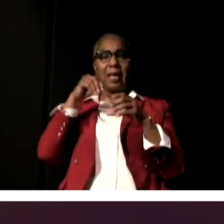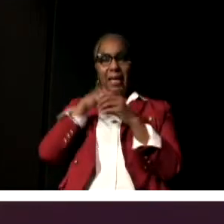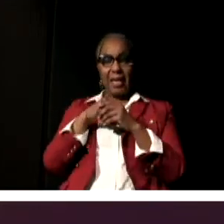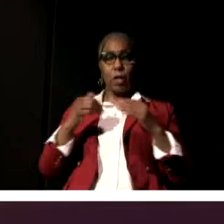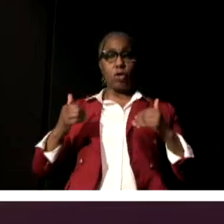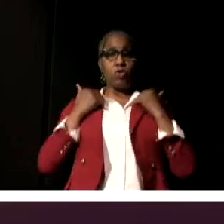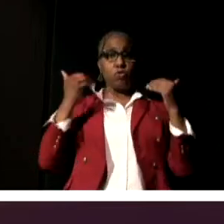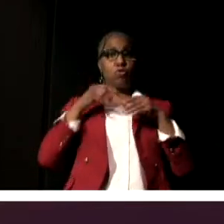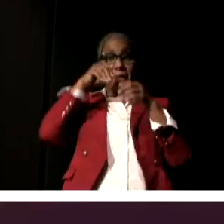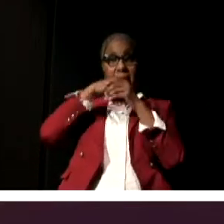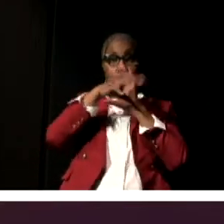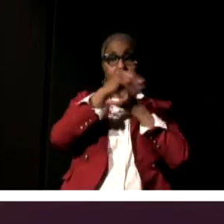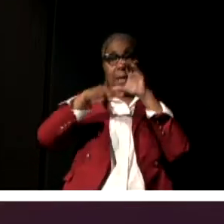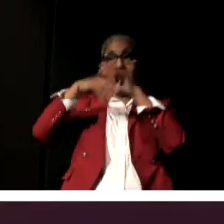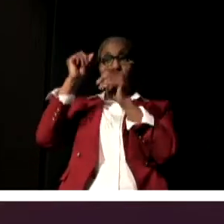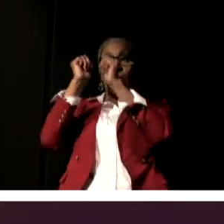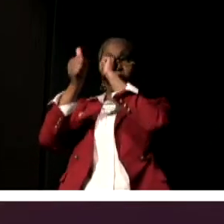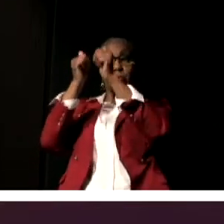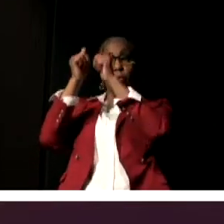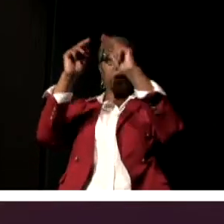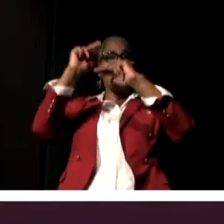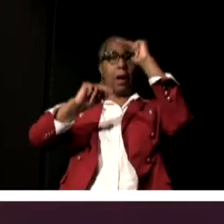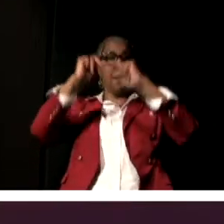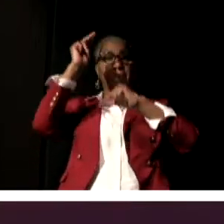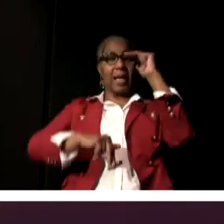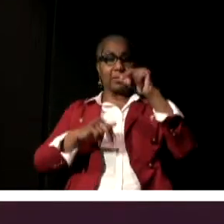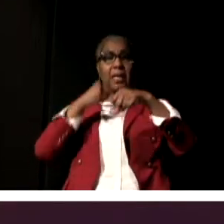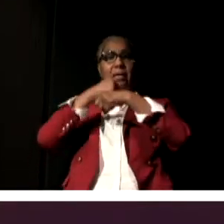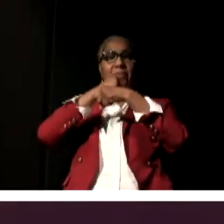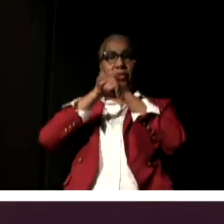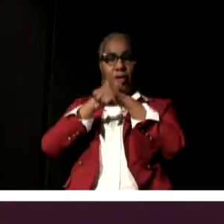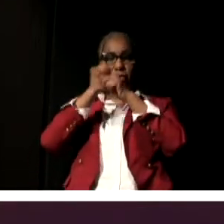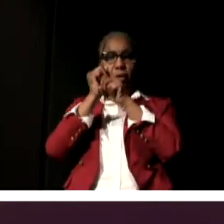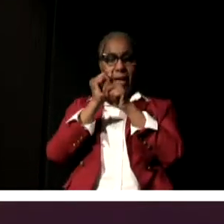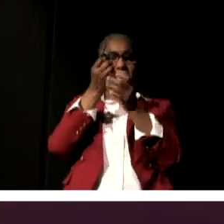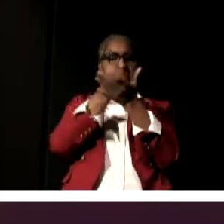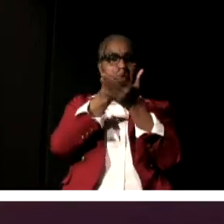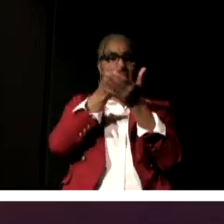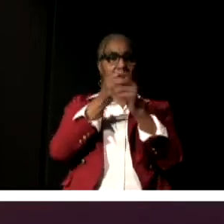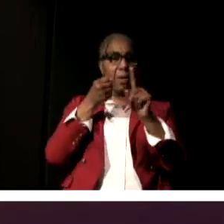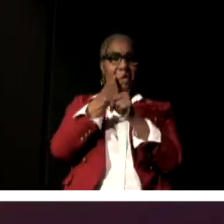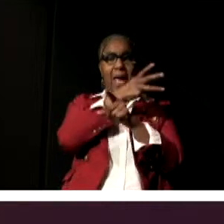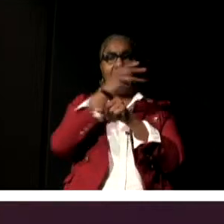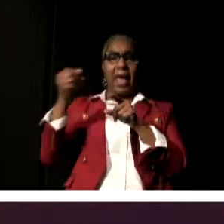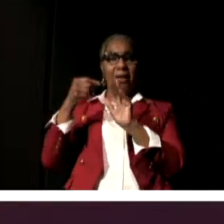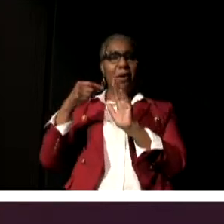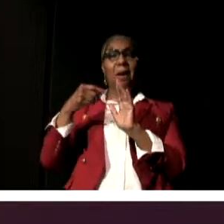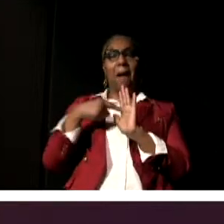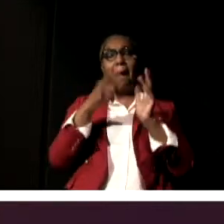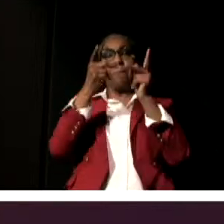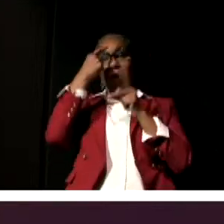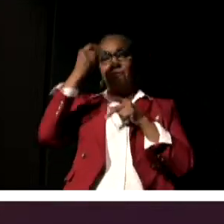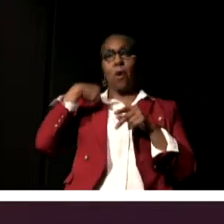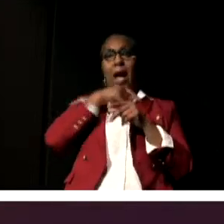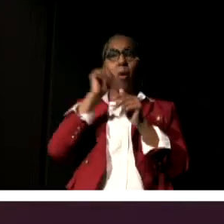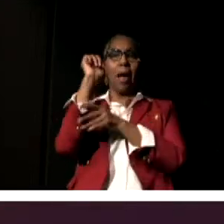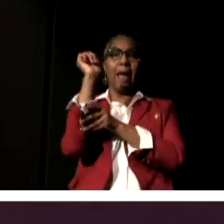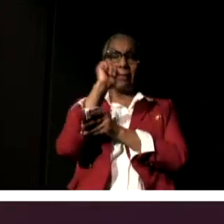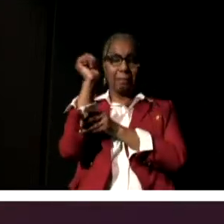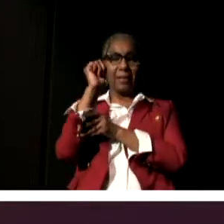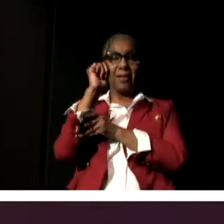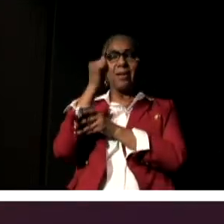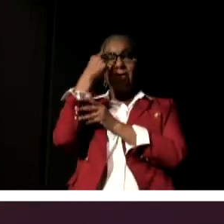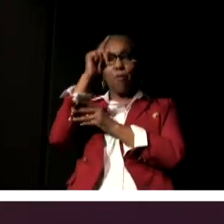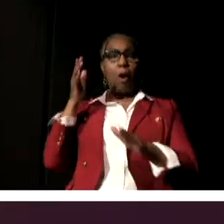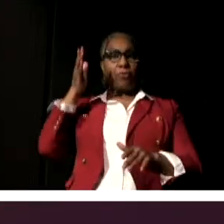youth indoor and outdoor sports complex that generates economic impact and is a showplace for our athletes of the future.